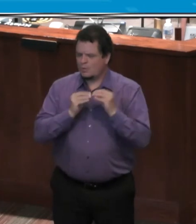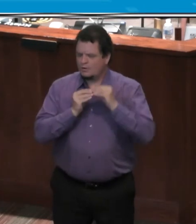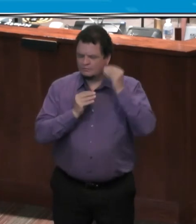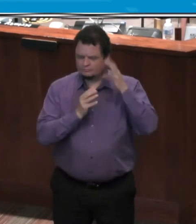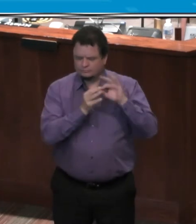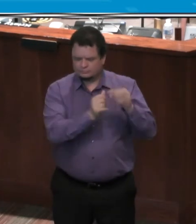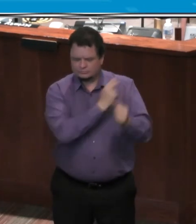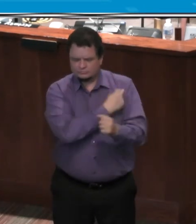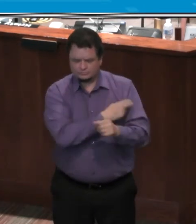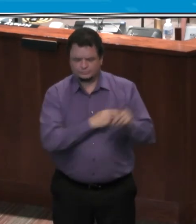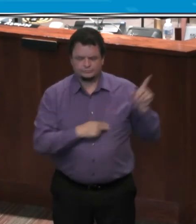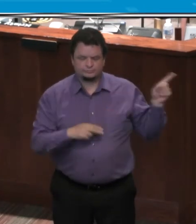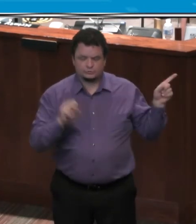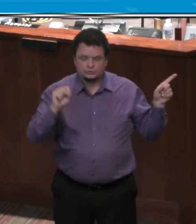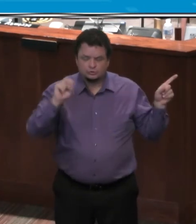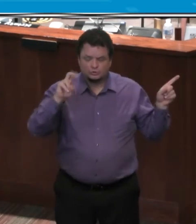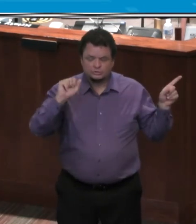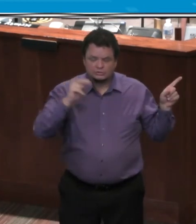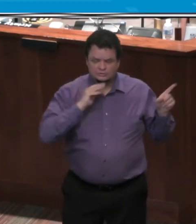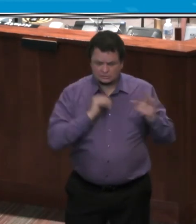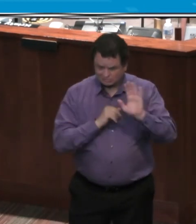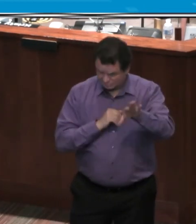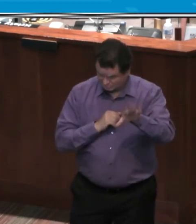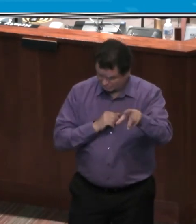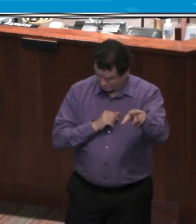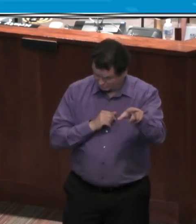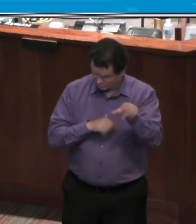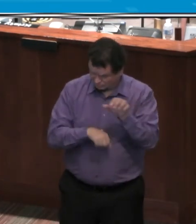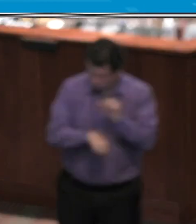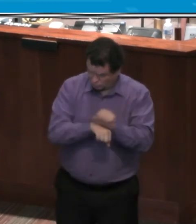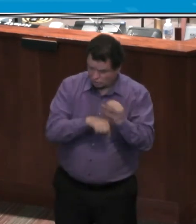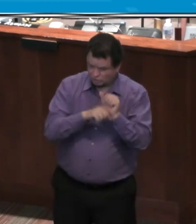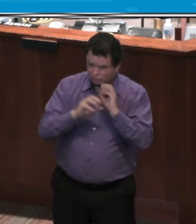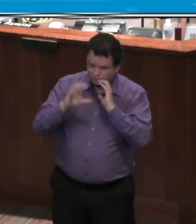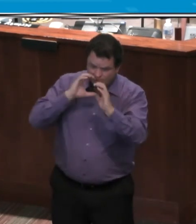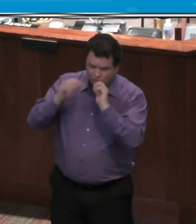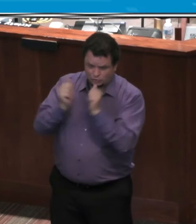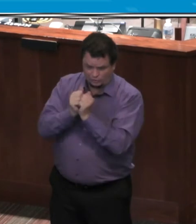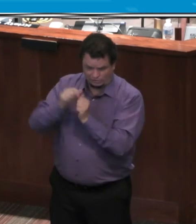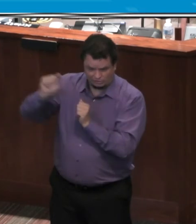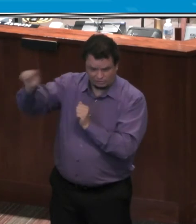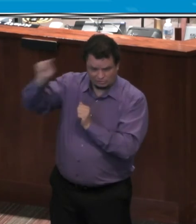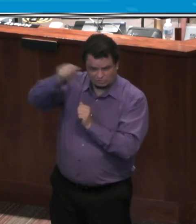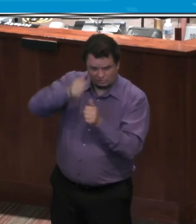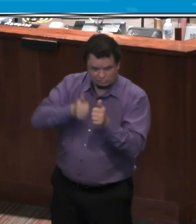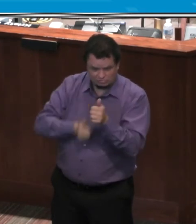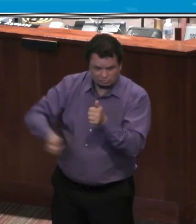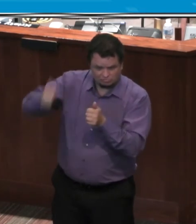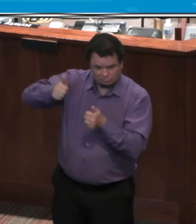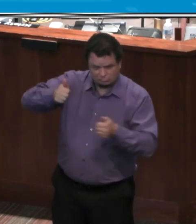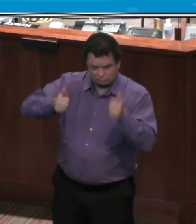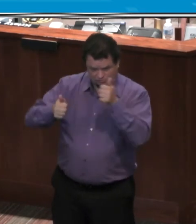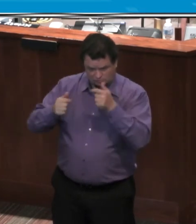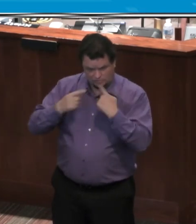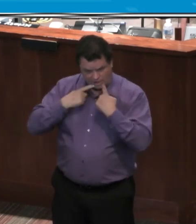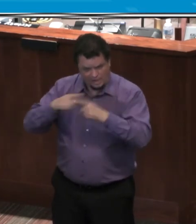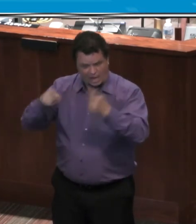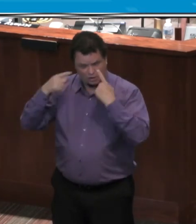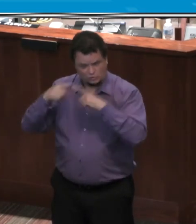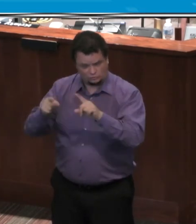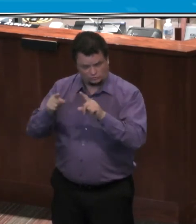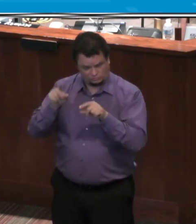hospital's communication directors or public information officers to do an announcement when the new feature will